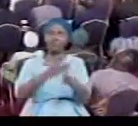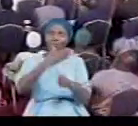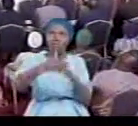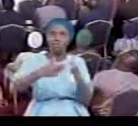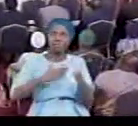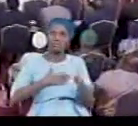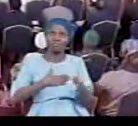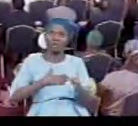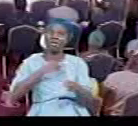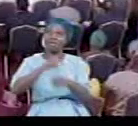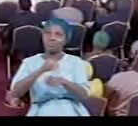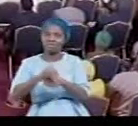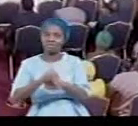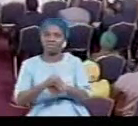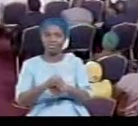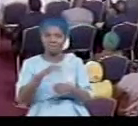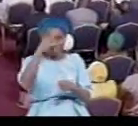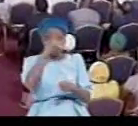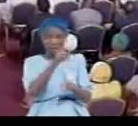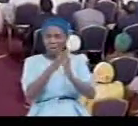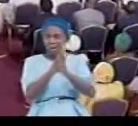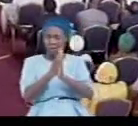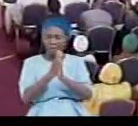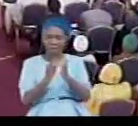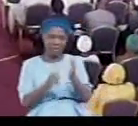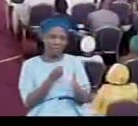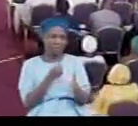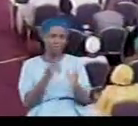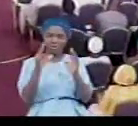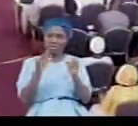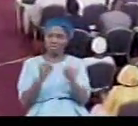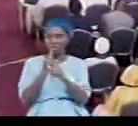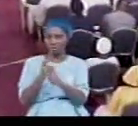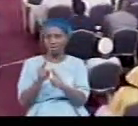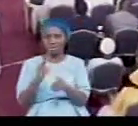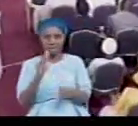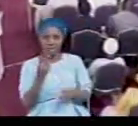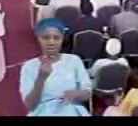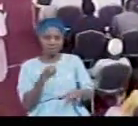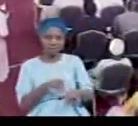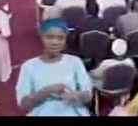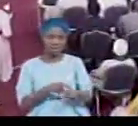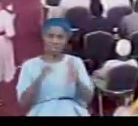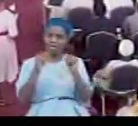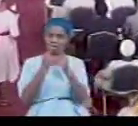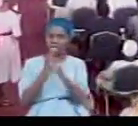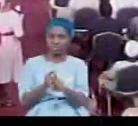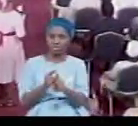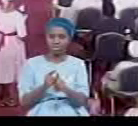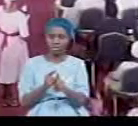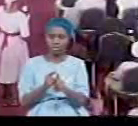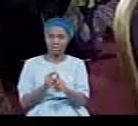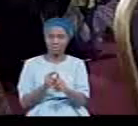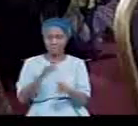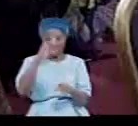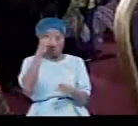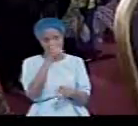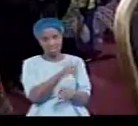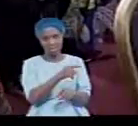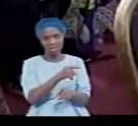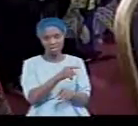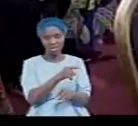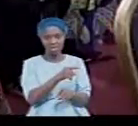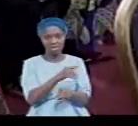prayed once, no answer. Second time, no answer. He did